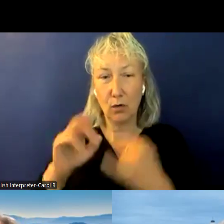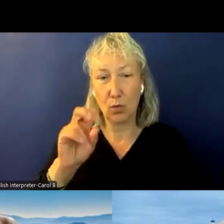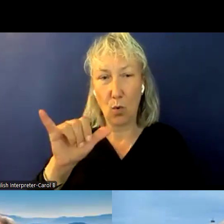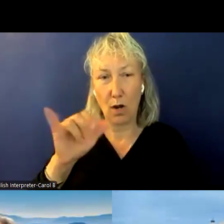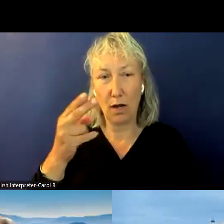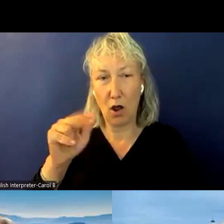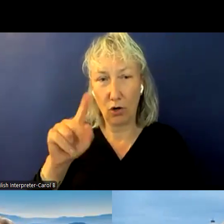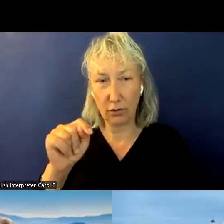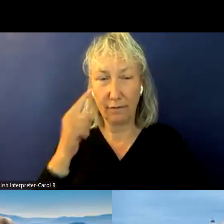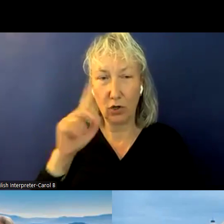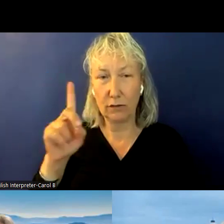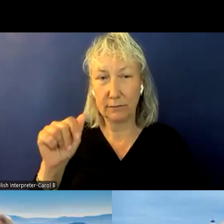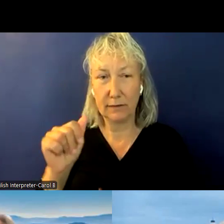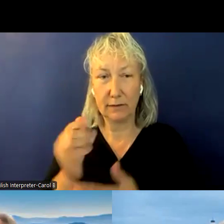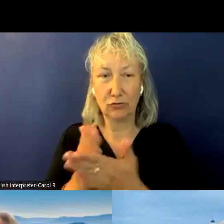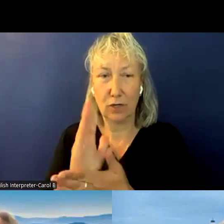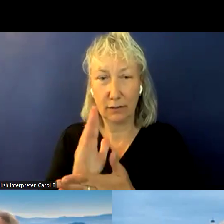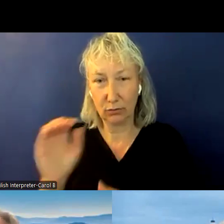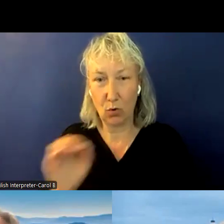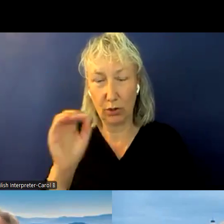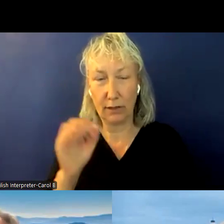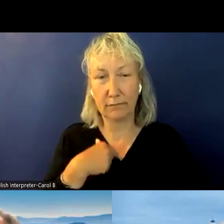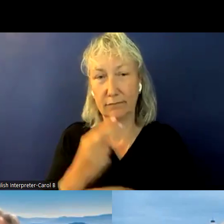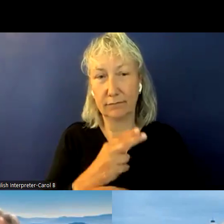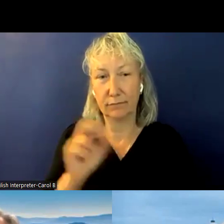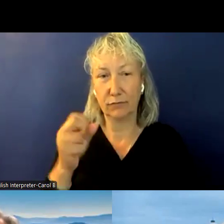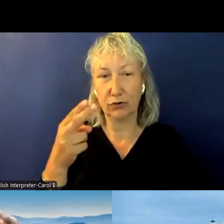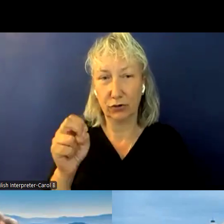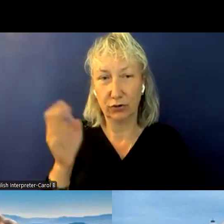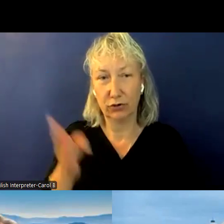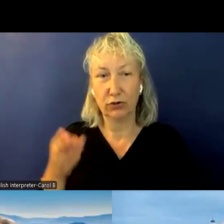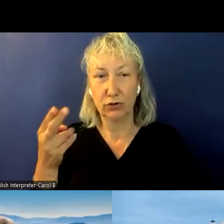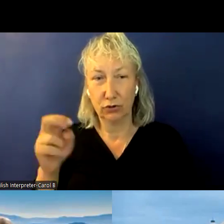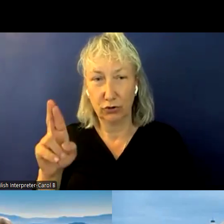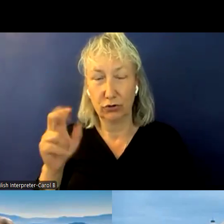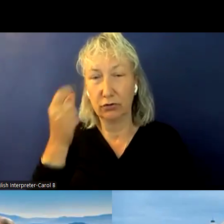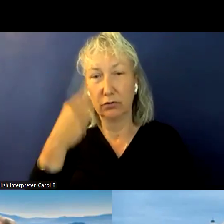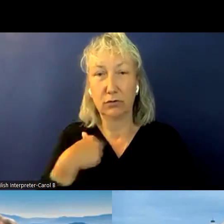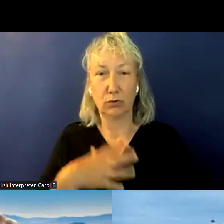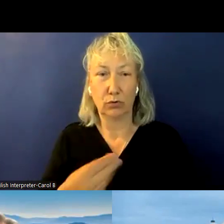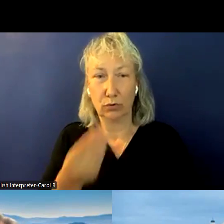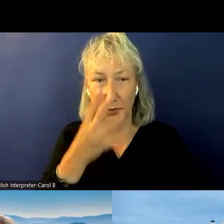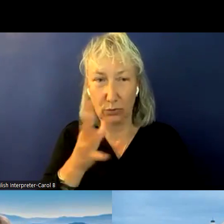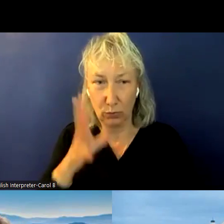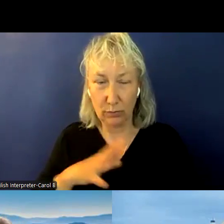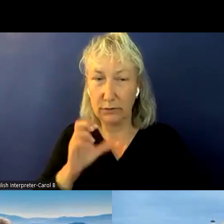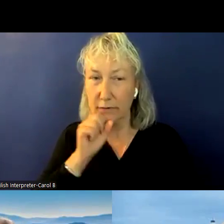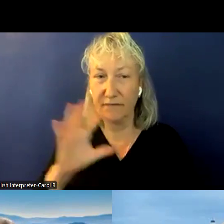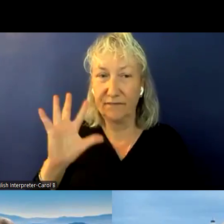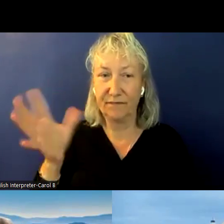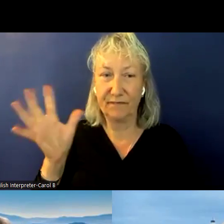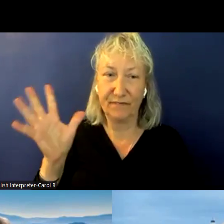for Disability Rights Oregon, and my pronouns are she, her. I'm a Caucasian woman in my 50s. I have